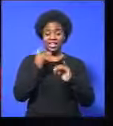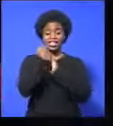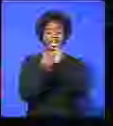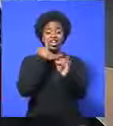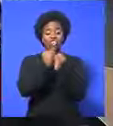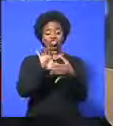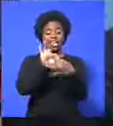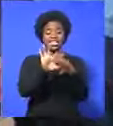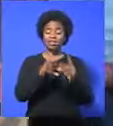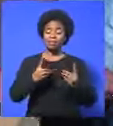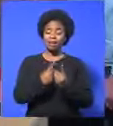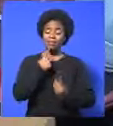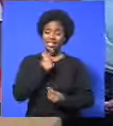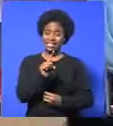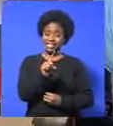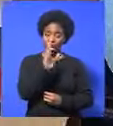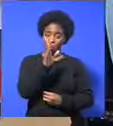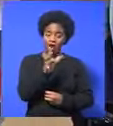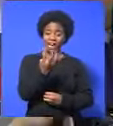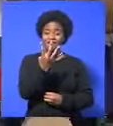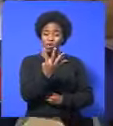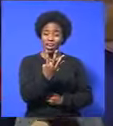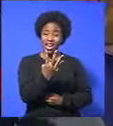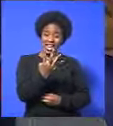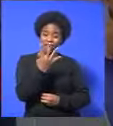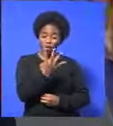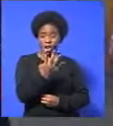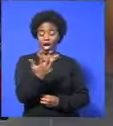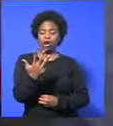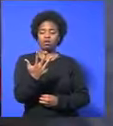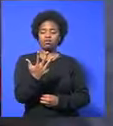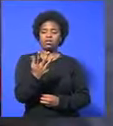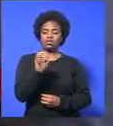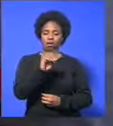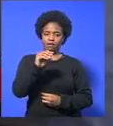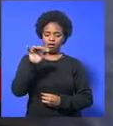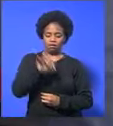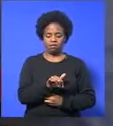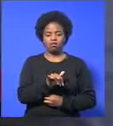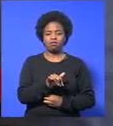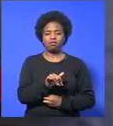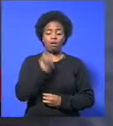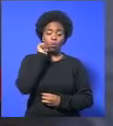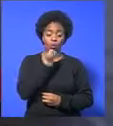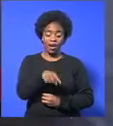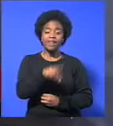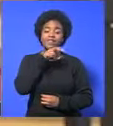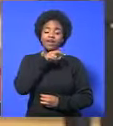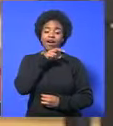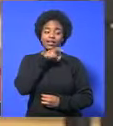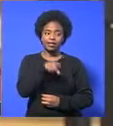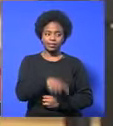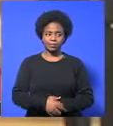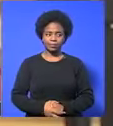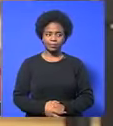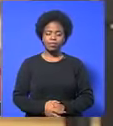Relations Department says it expects 49 of the 51 South Africans to be back in the country by Friday. There's a